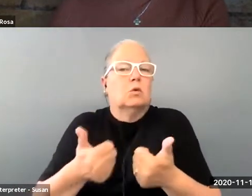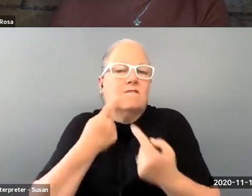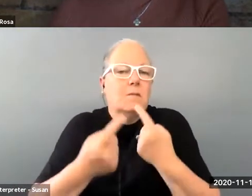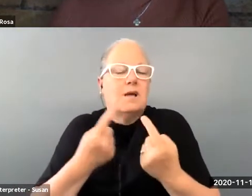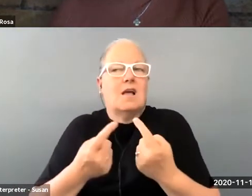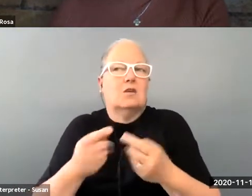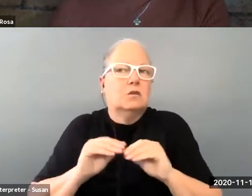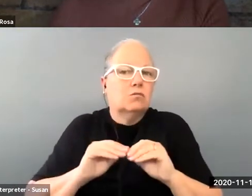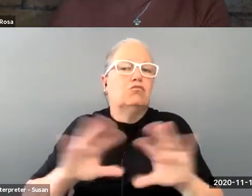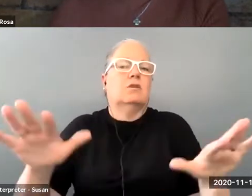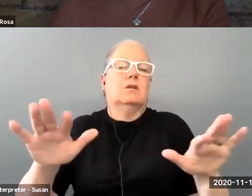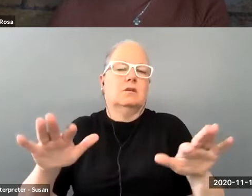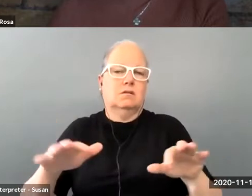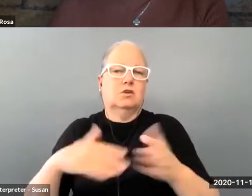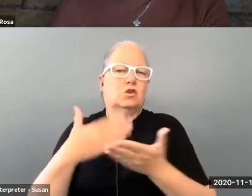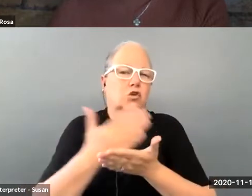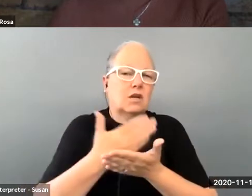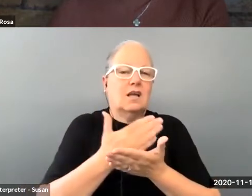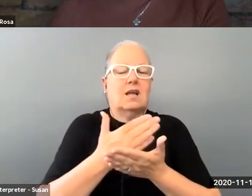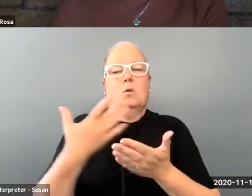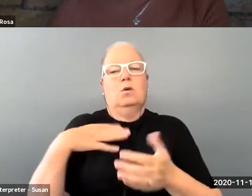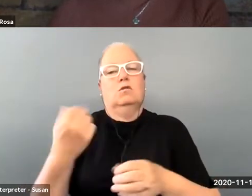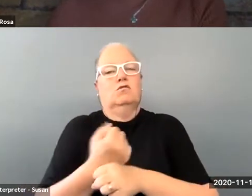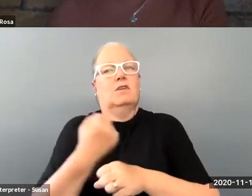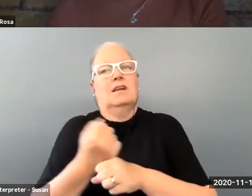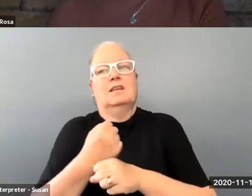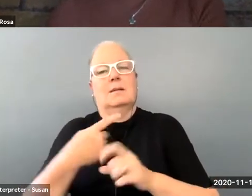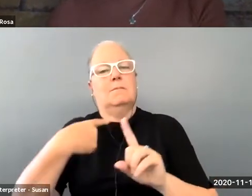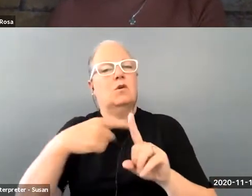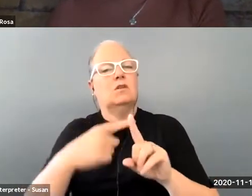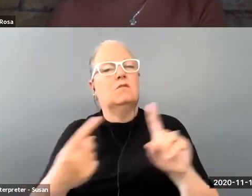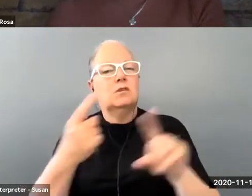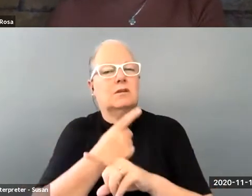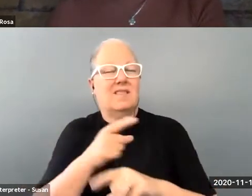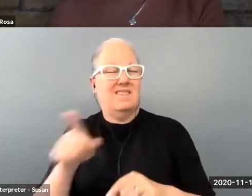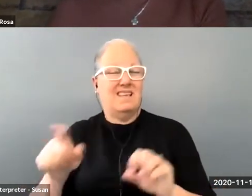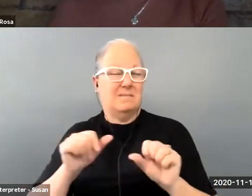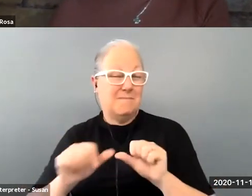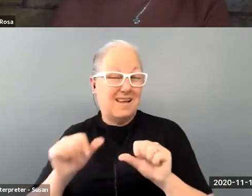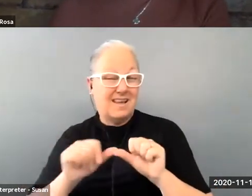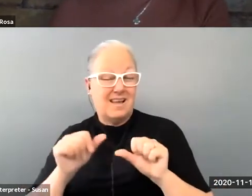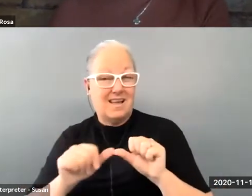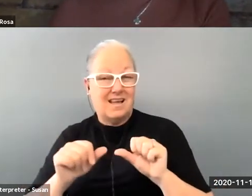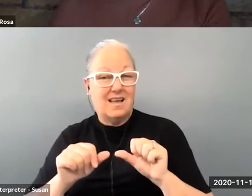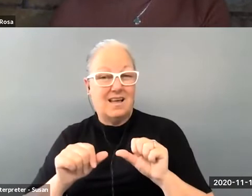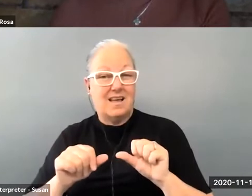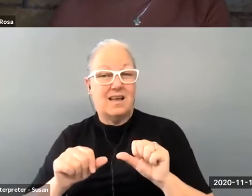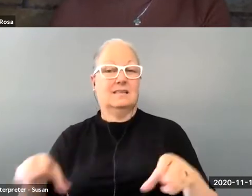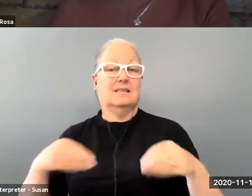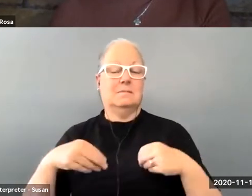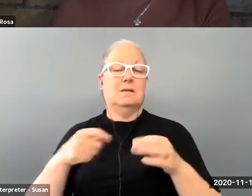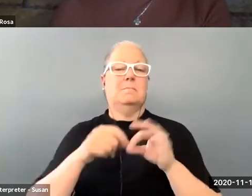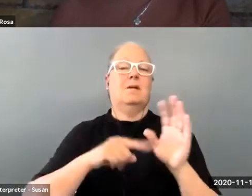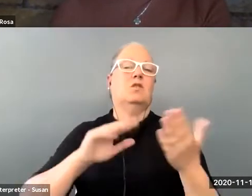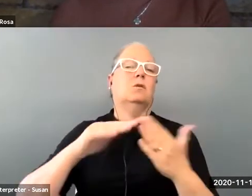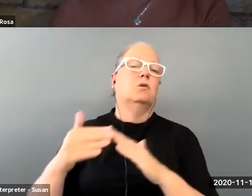clarify and promote positive change, that is much better received in a community like that. And I think that's an important